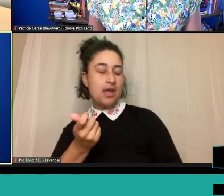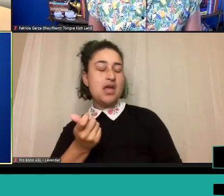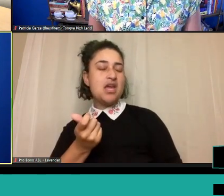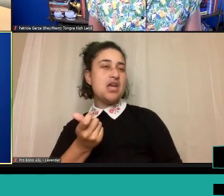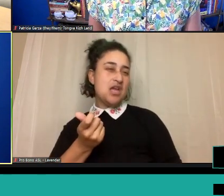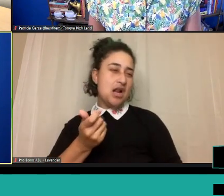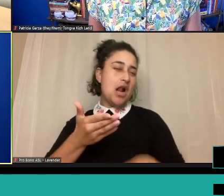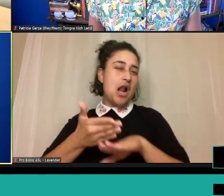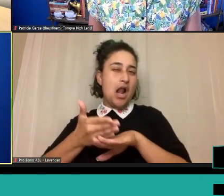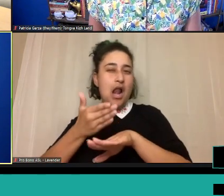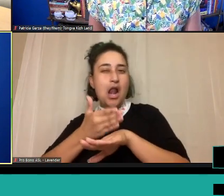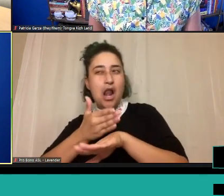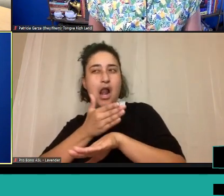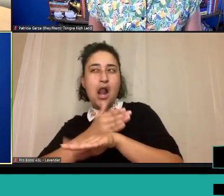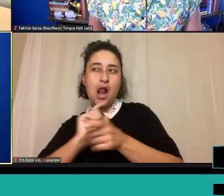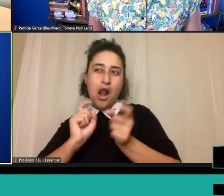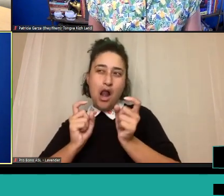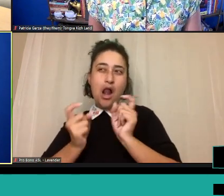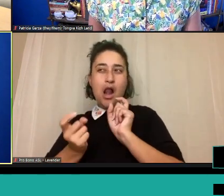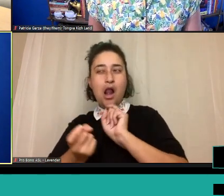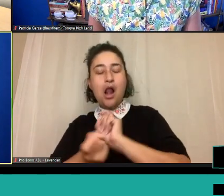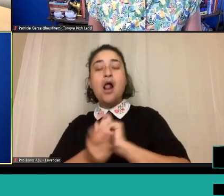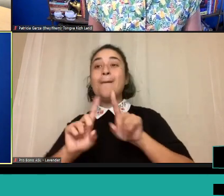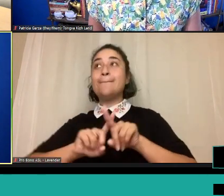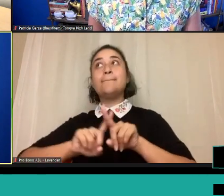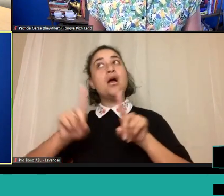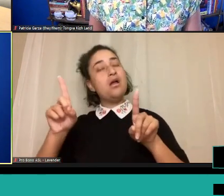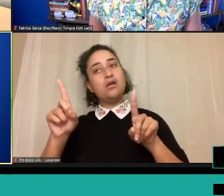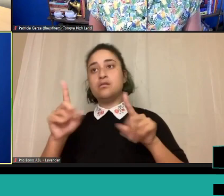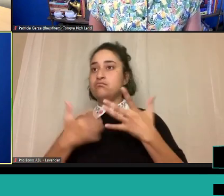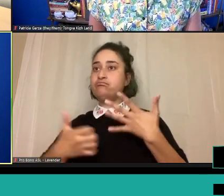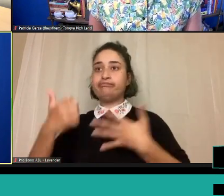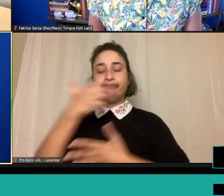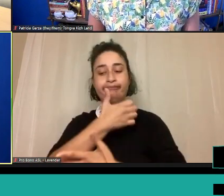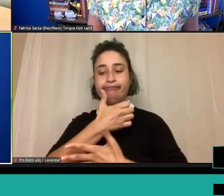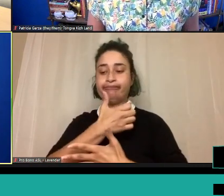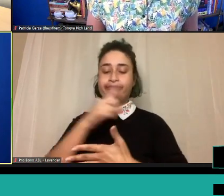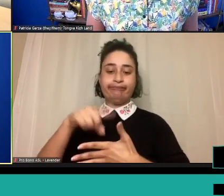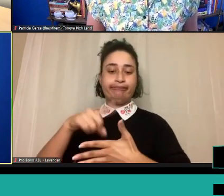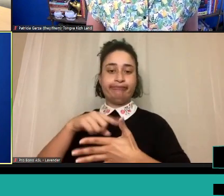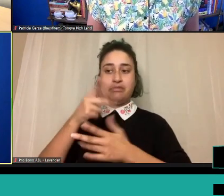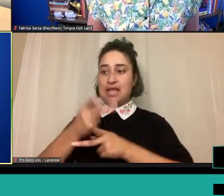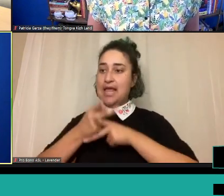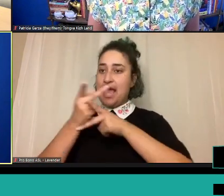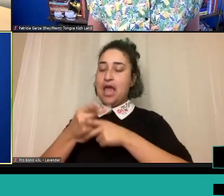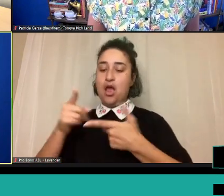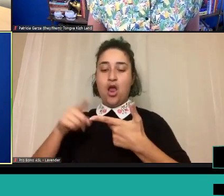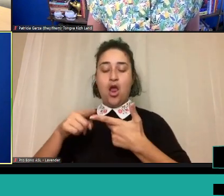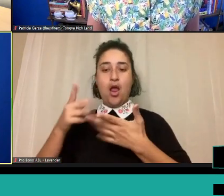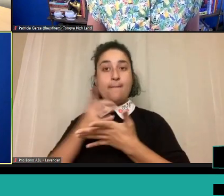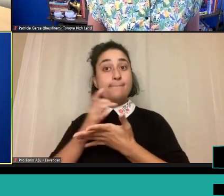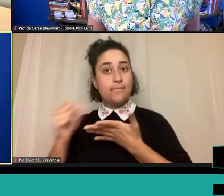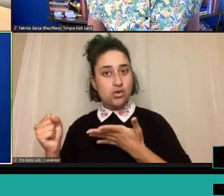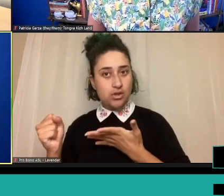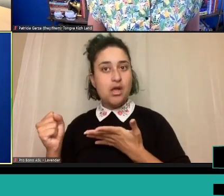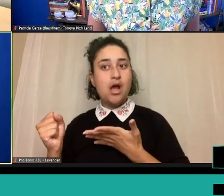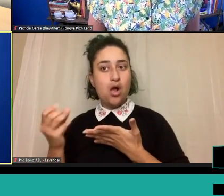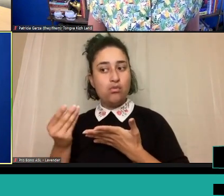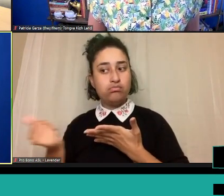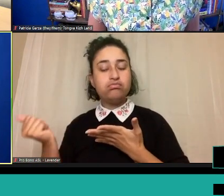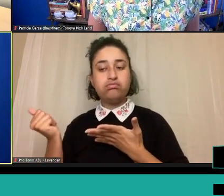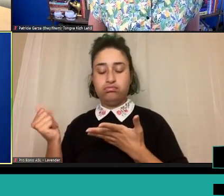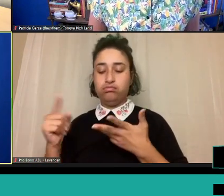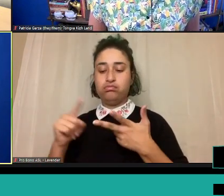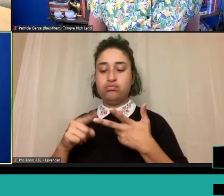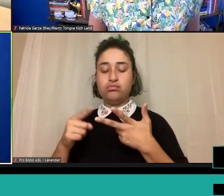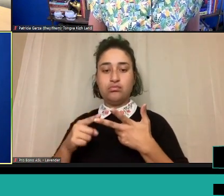but definitely care, burnout, making sure to take breaks, and